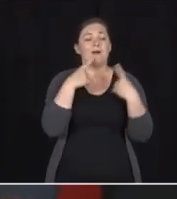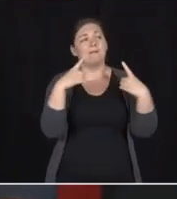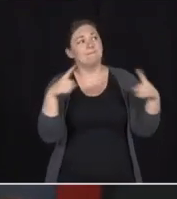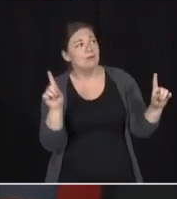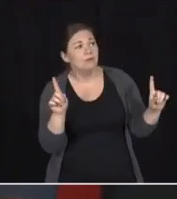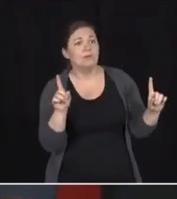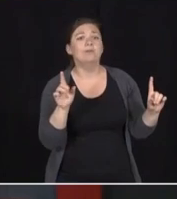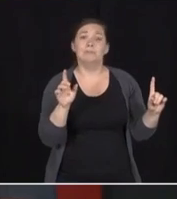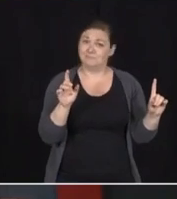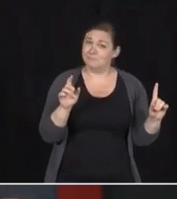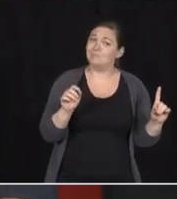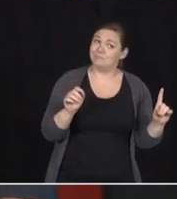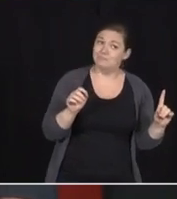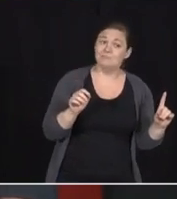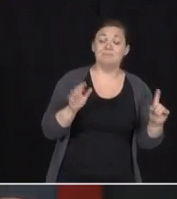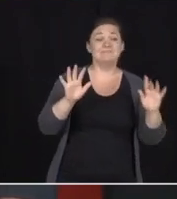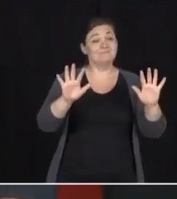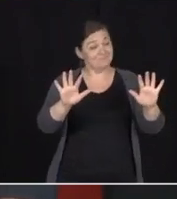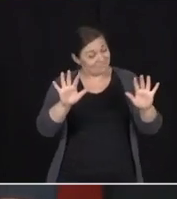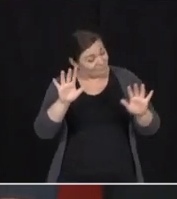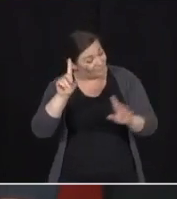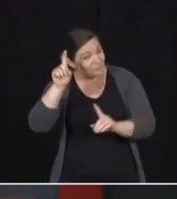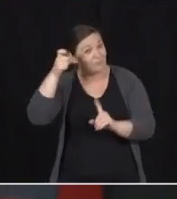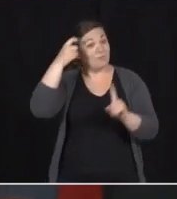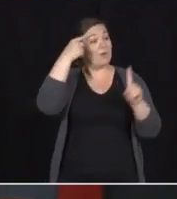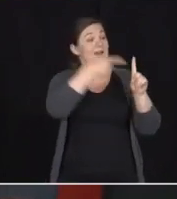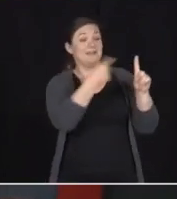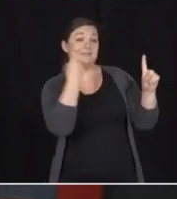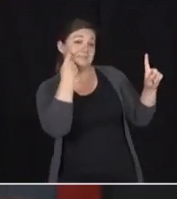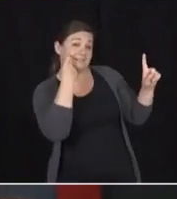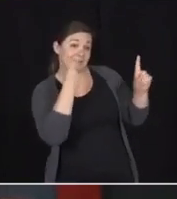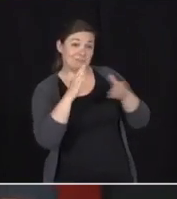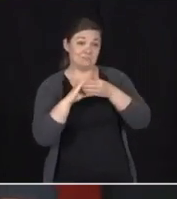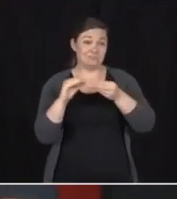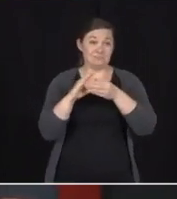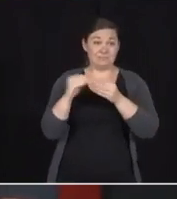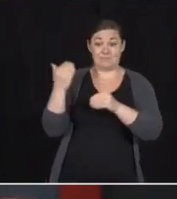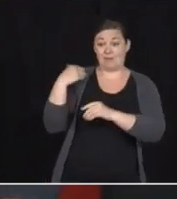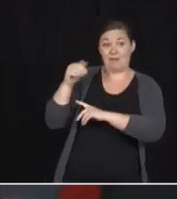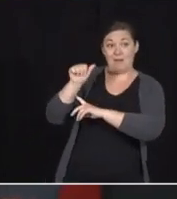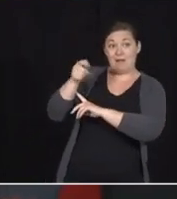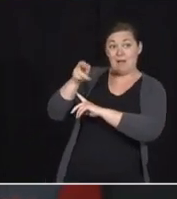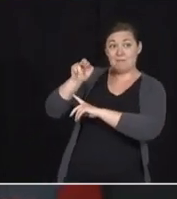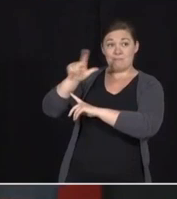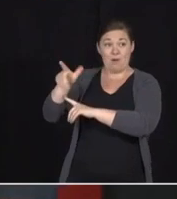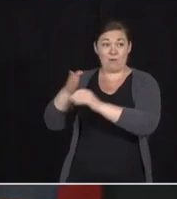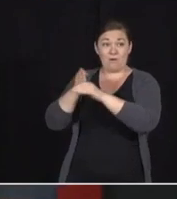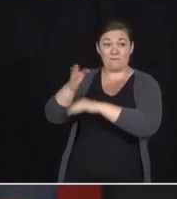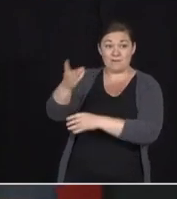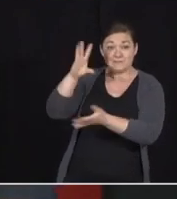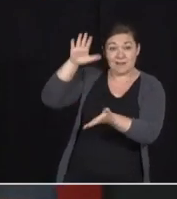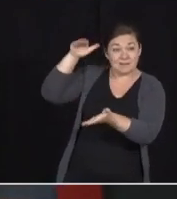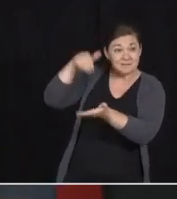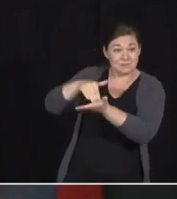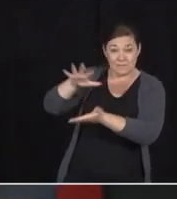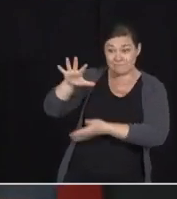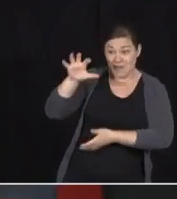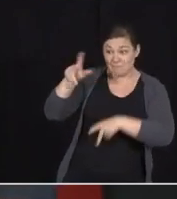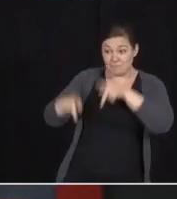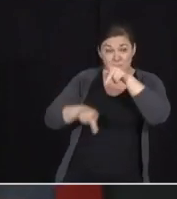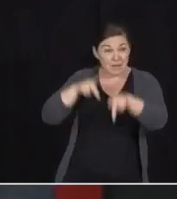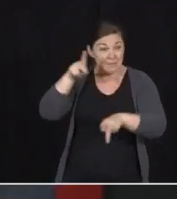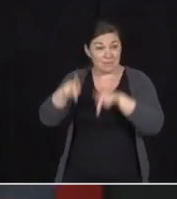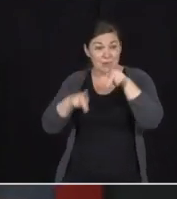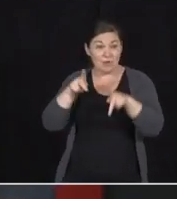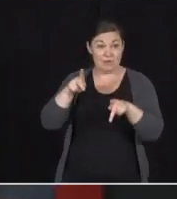COVID-19. And as the Premier announced, since April 9th, more than 6,500 Ontarians have registered to volunteer through the